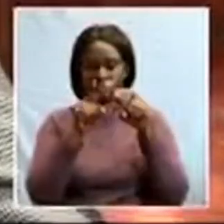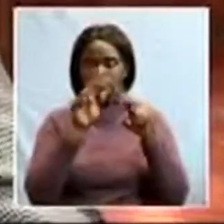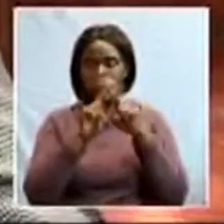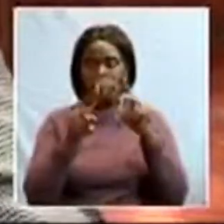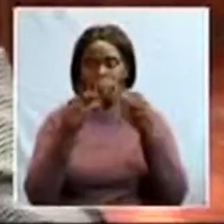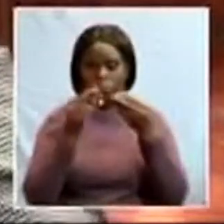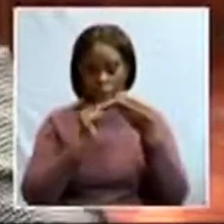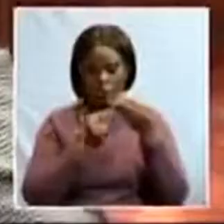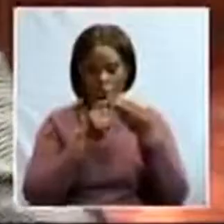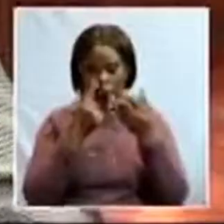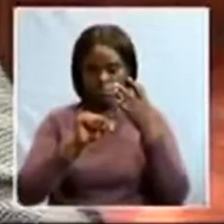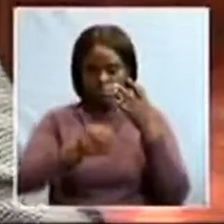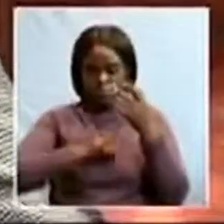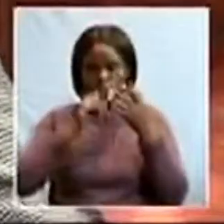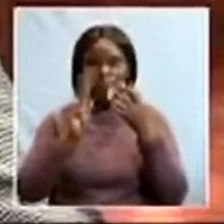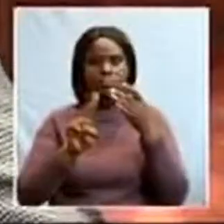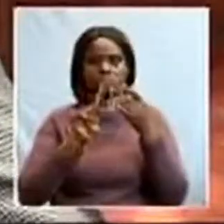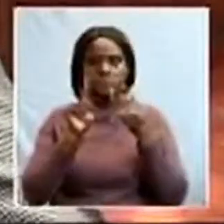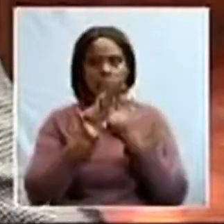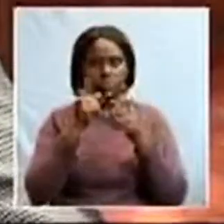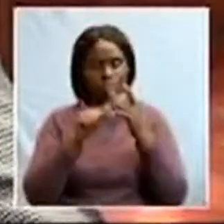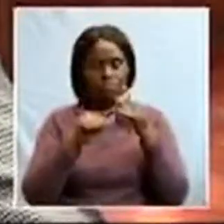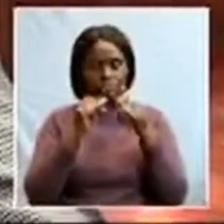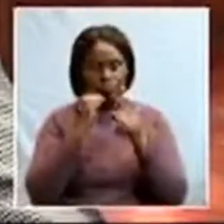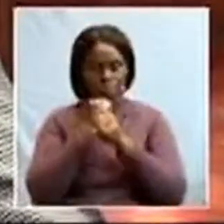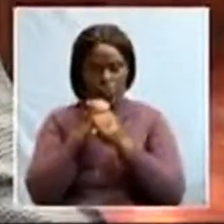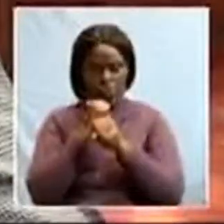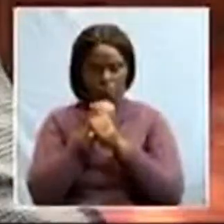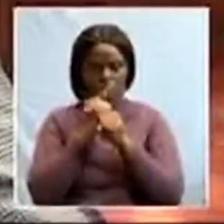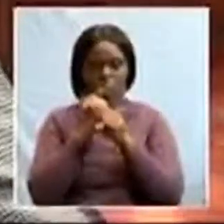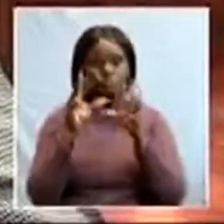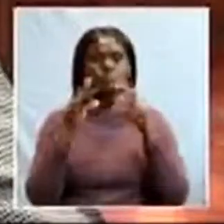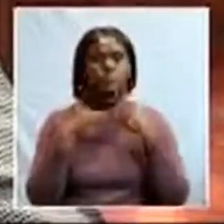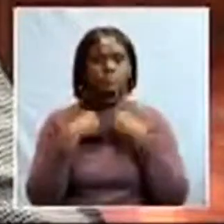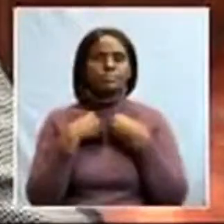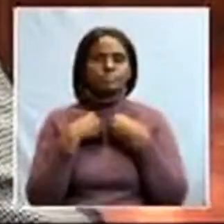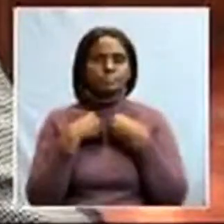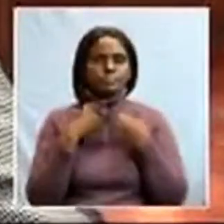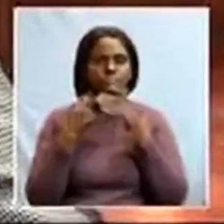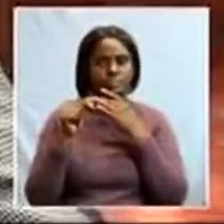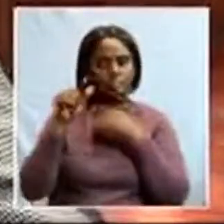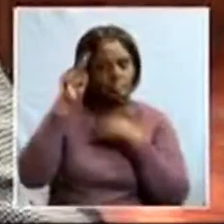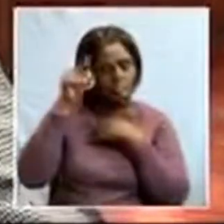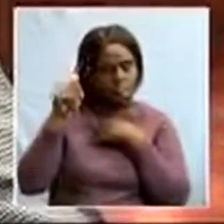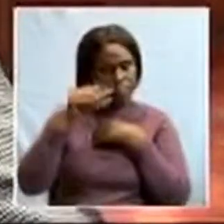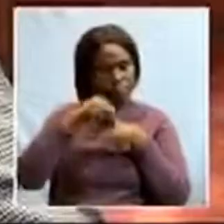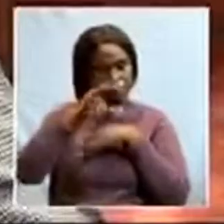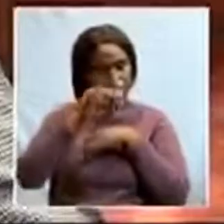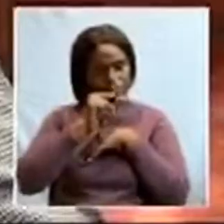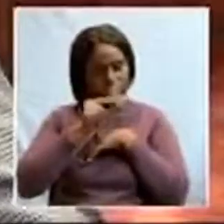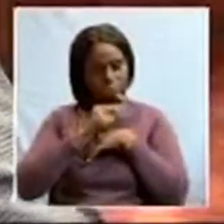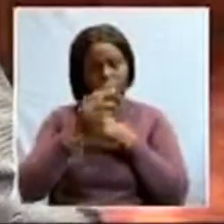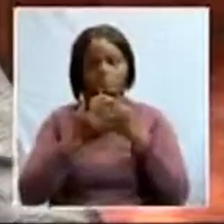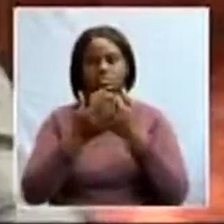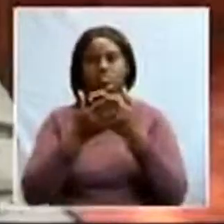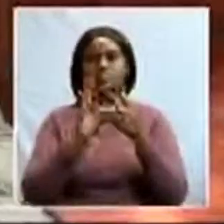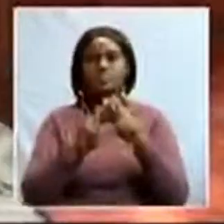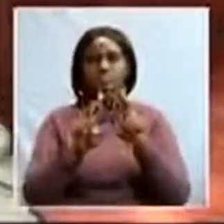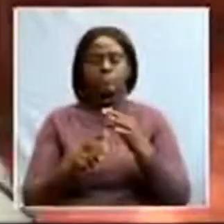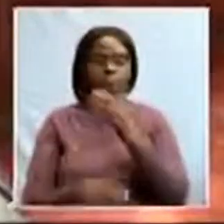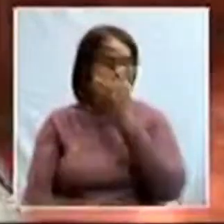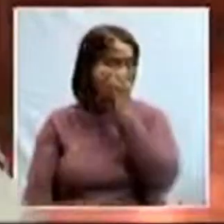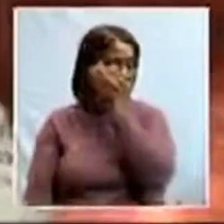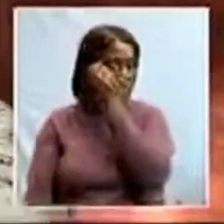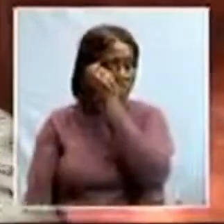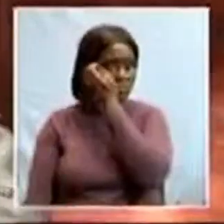are given that you are supposed to be using. And what we have done here is that just to adopt what the Ministry guided us. I submit, Chair.